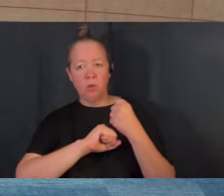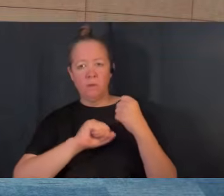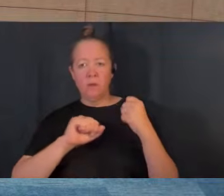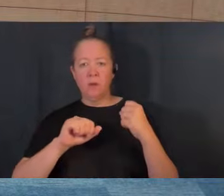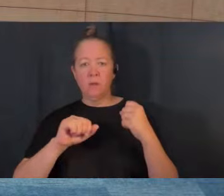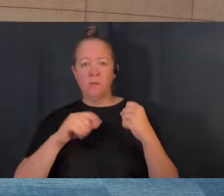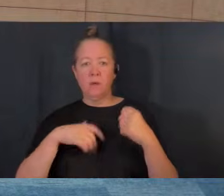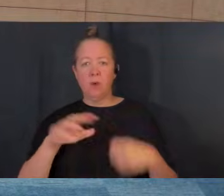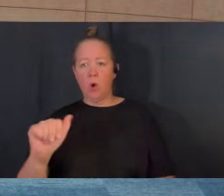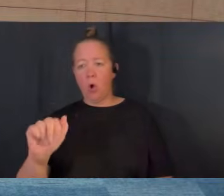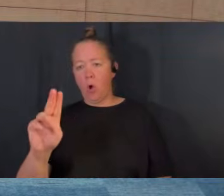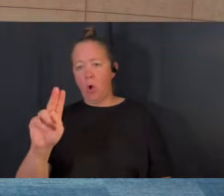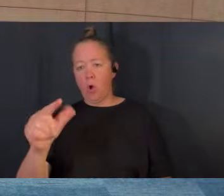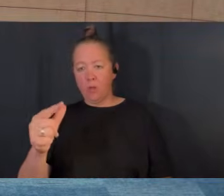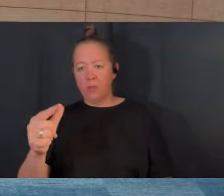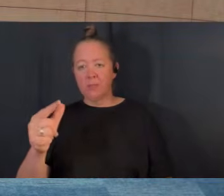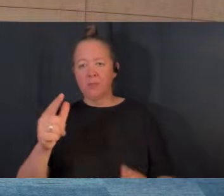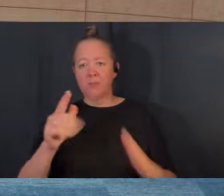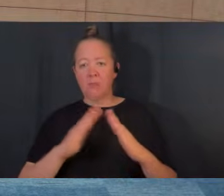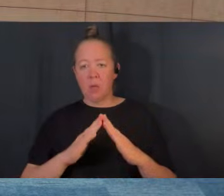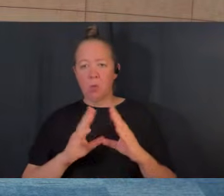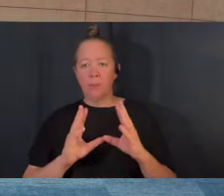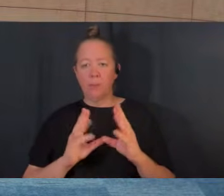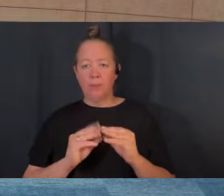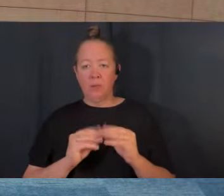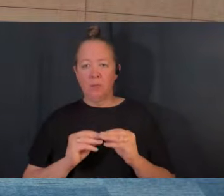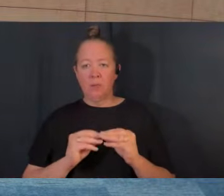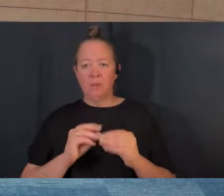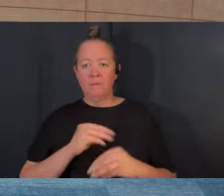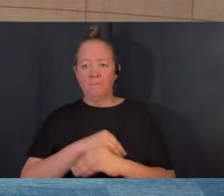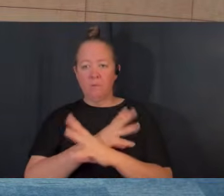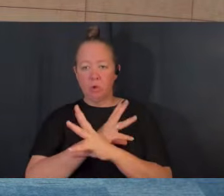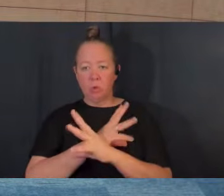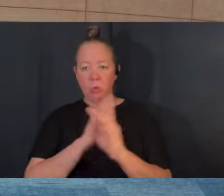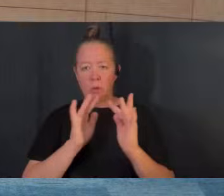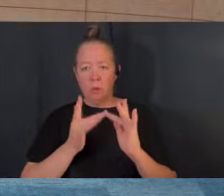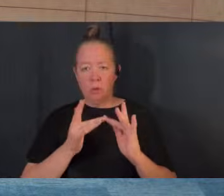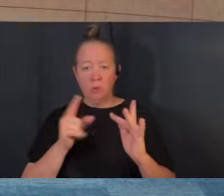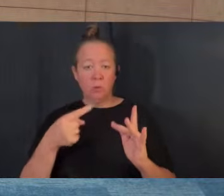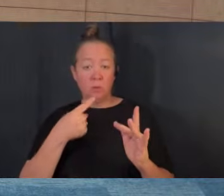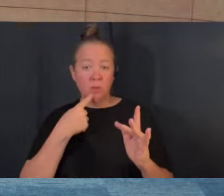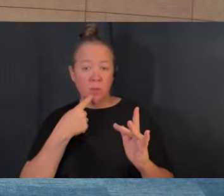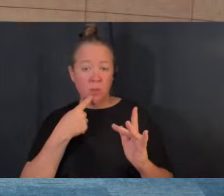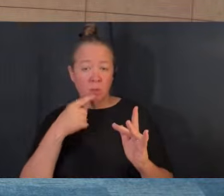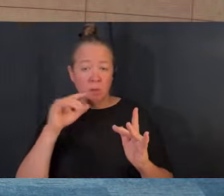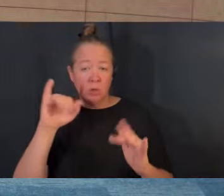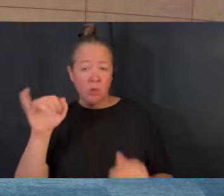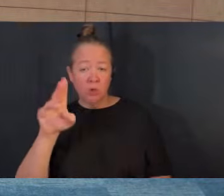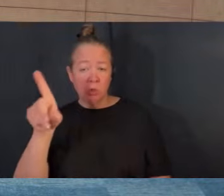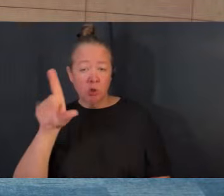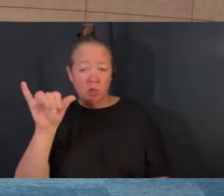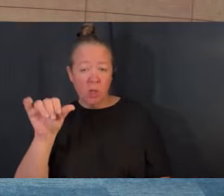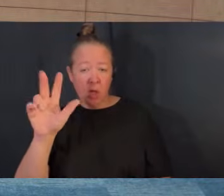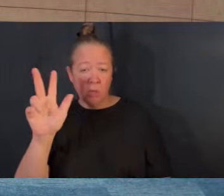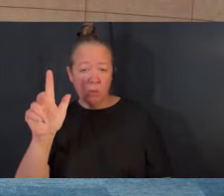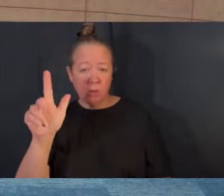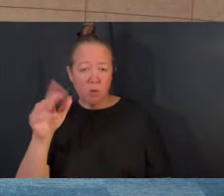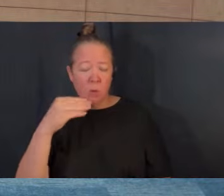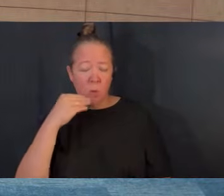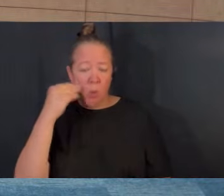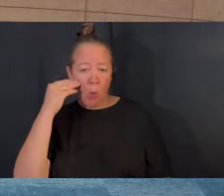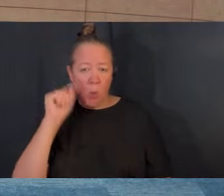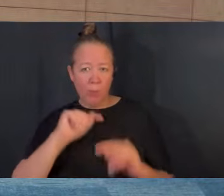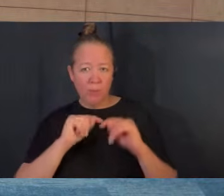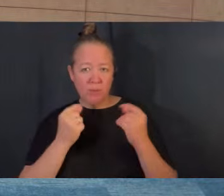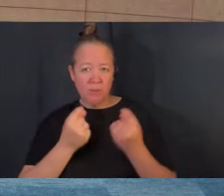Were you saying that July 23rd, Home Team 5 wants to come? As a date that I can coordinate with